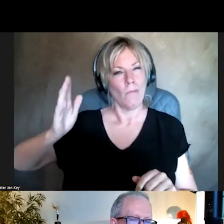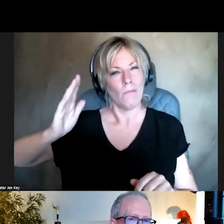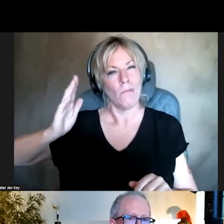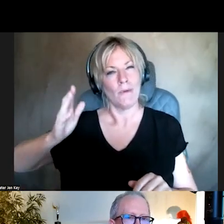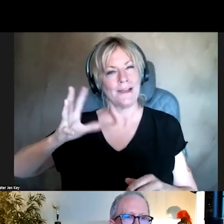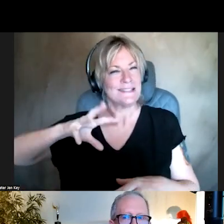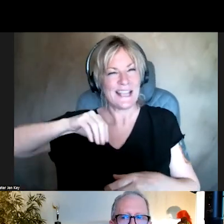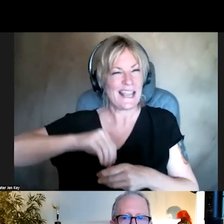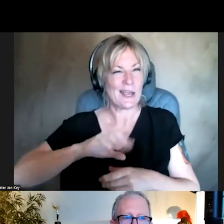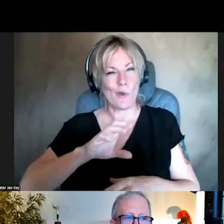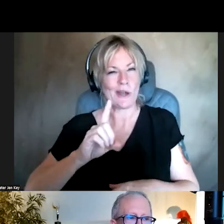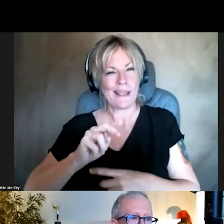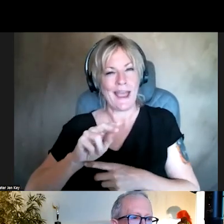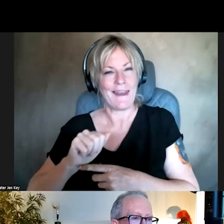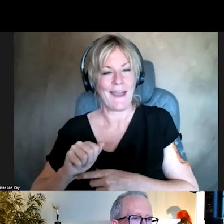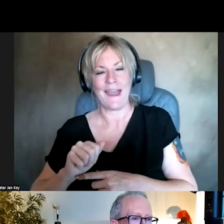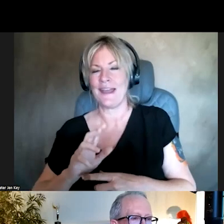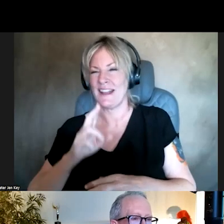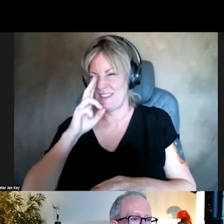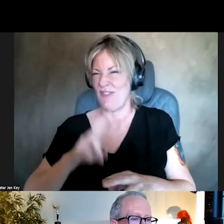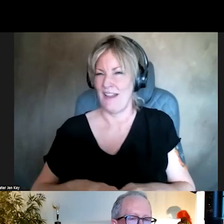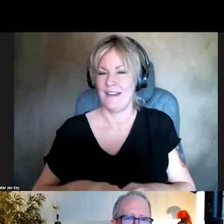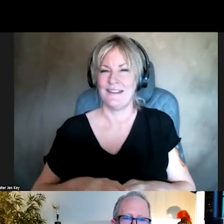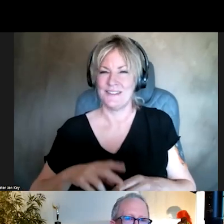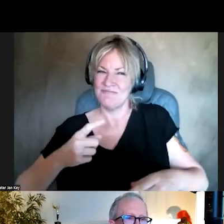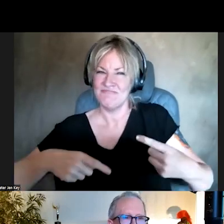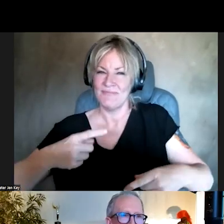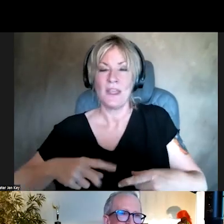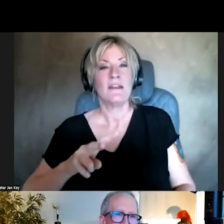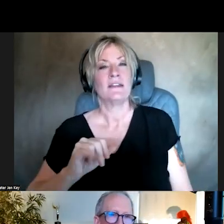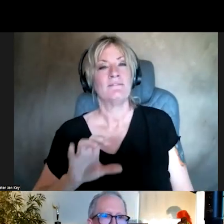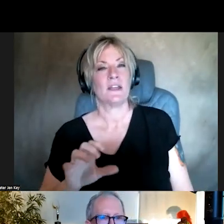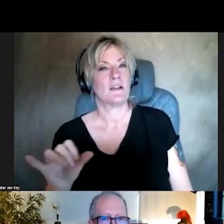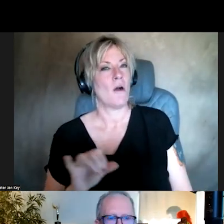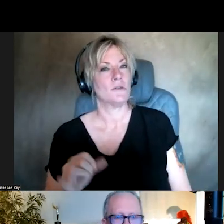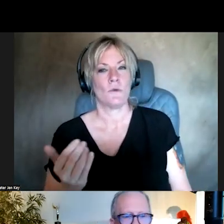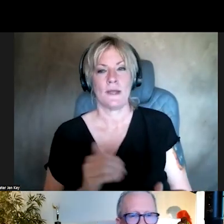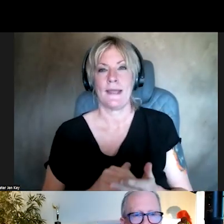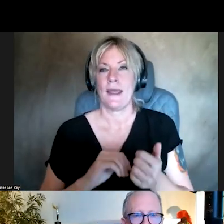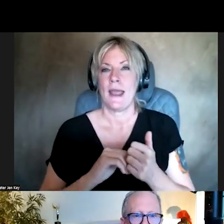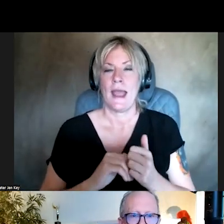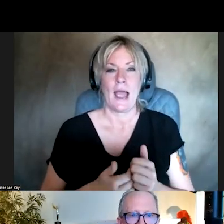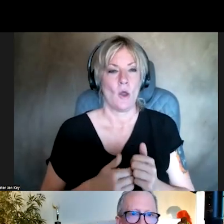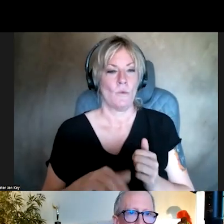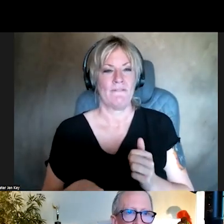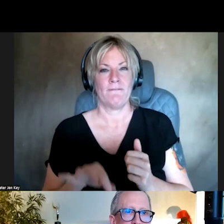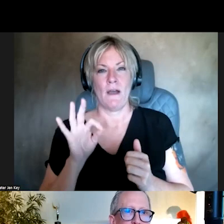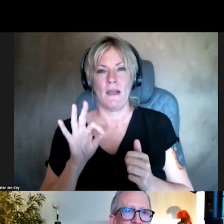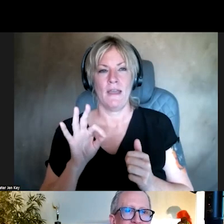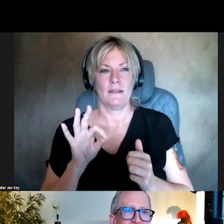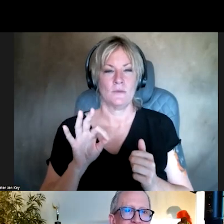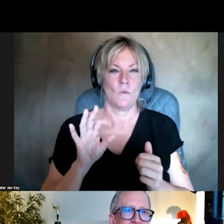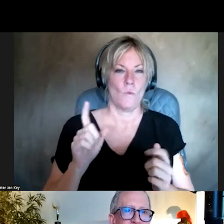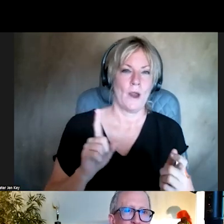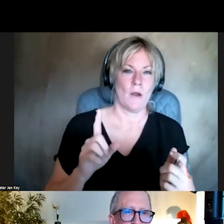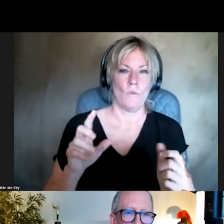fun and important to do. And Vic, also, again, how do we find this place where we